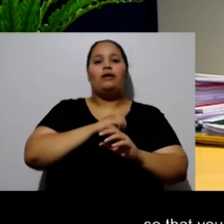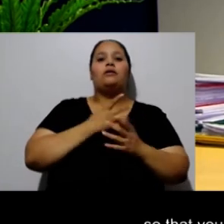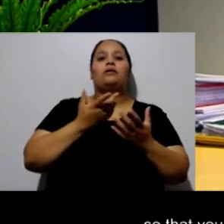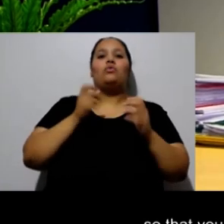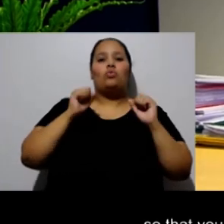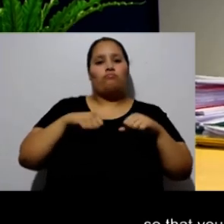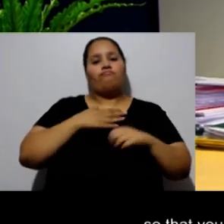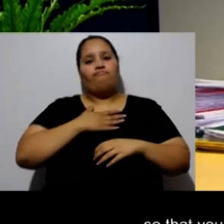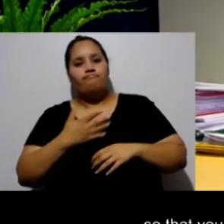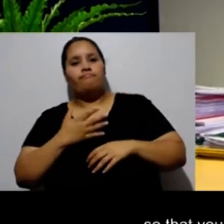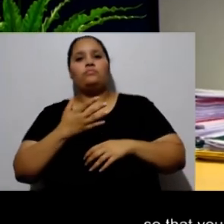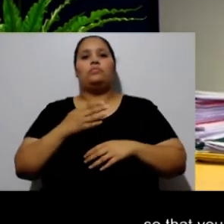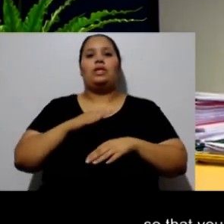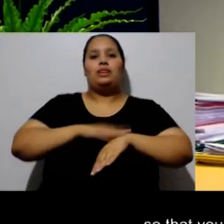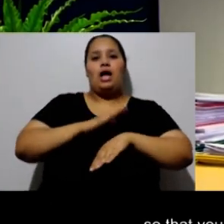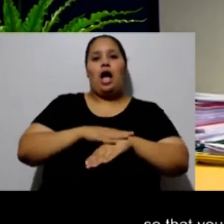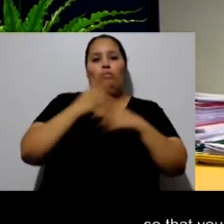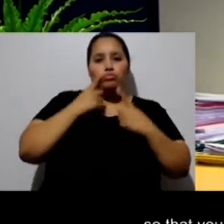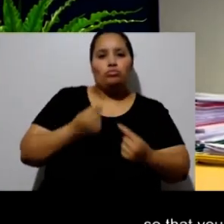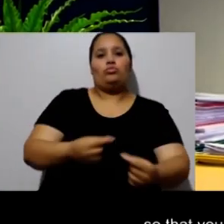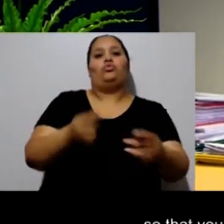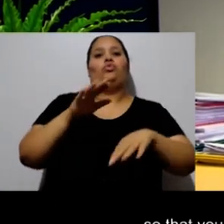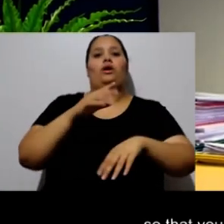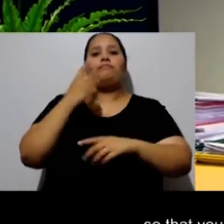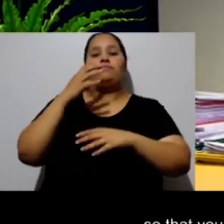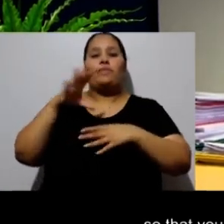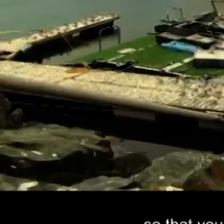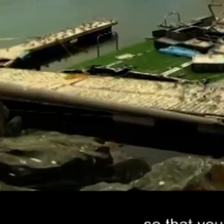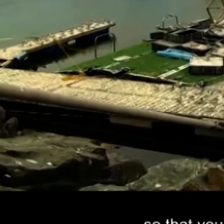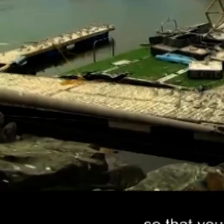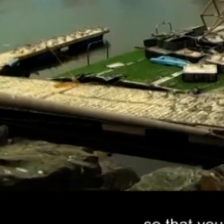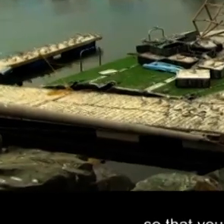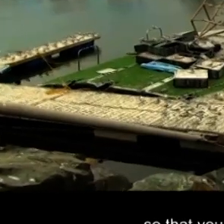you, um, are willing to put in extra time, extra hours.